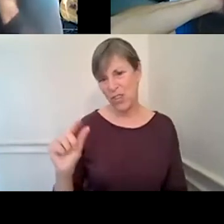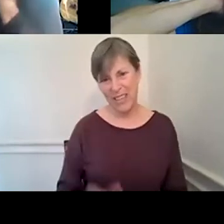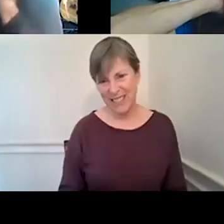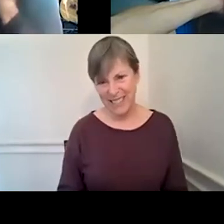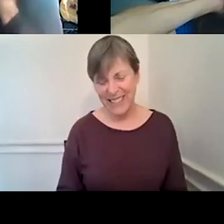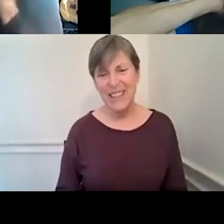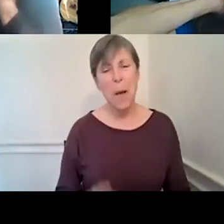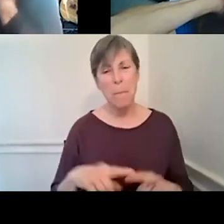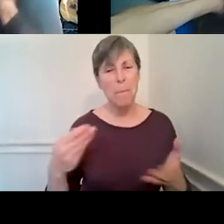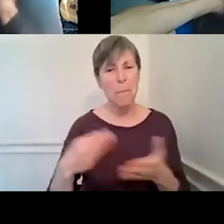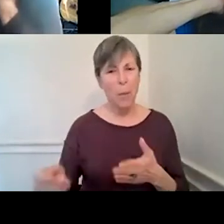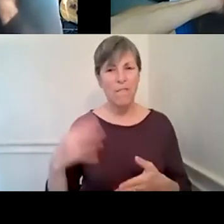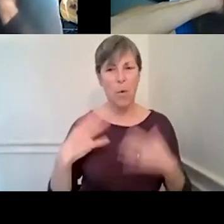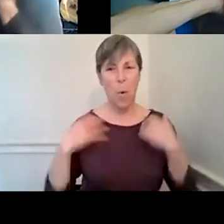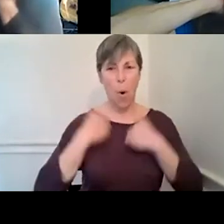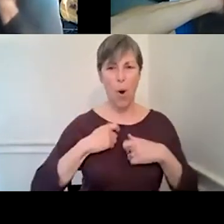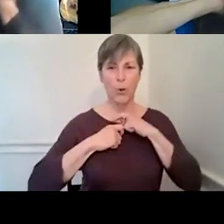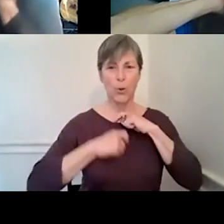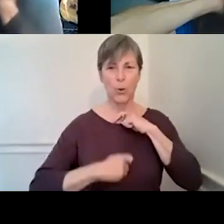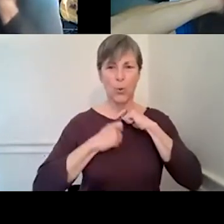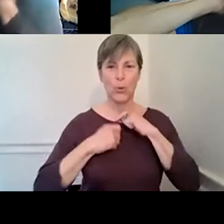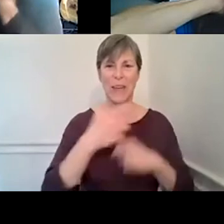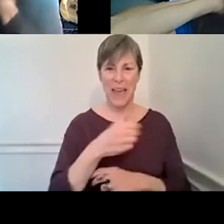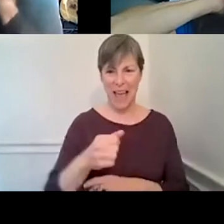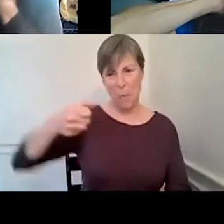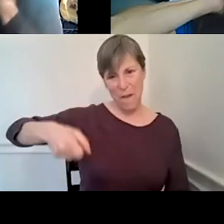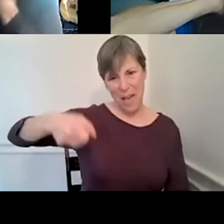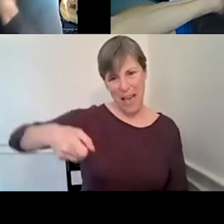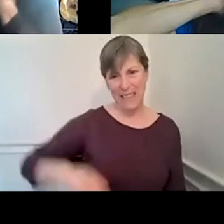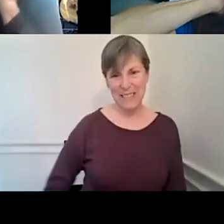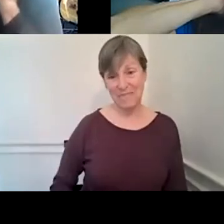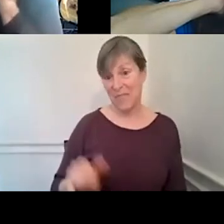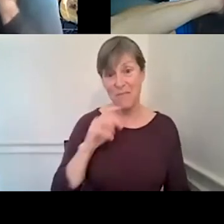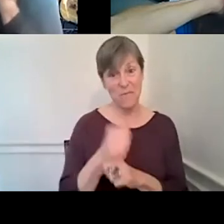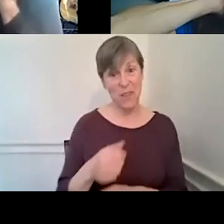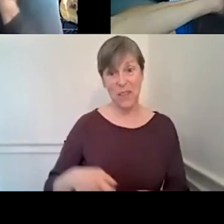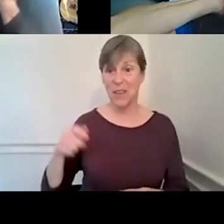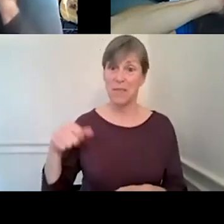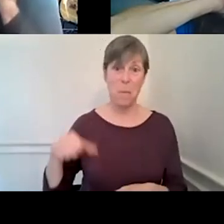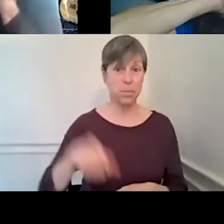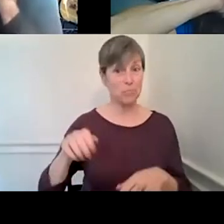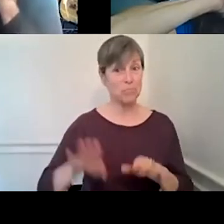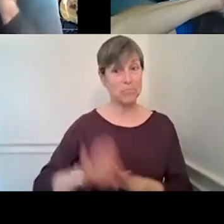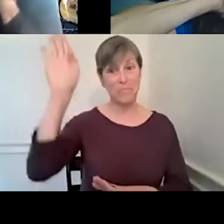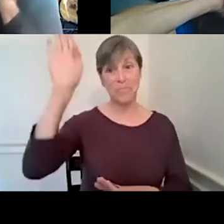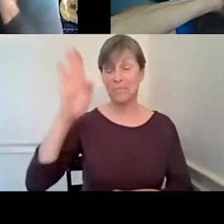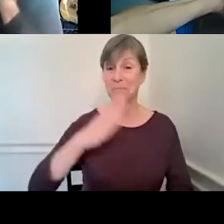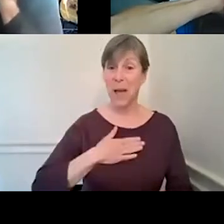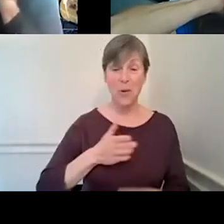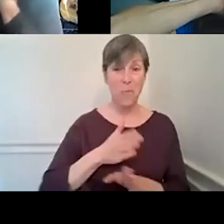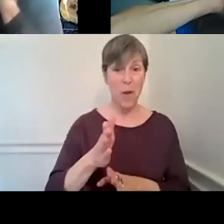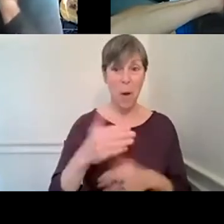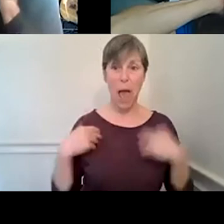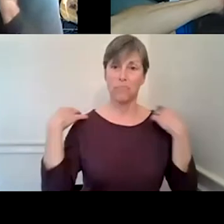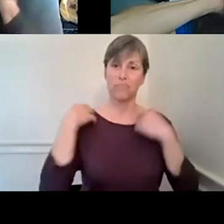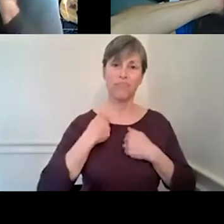4 suits and a briefcase. And so that kind of launched my career, because I had the suits and